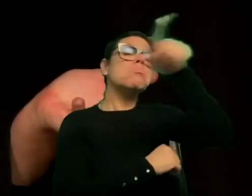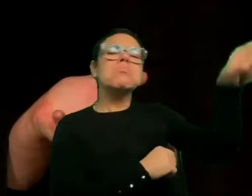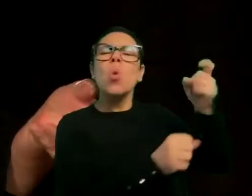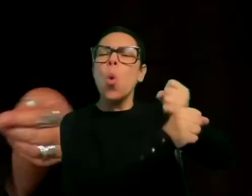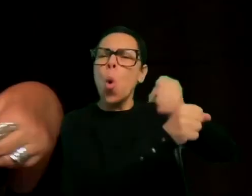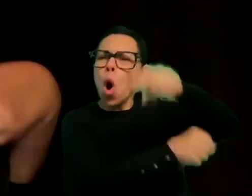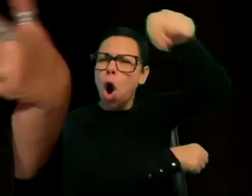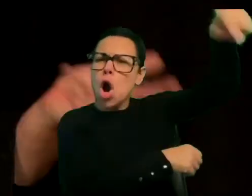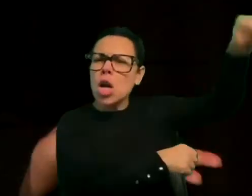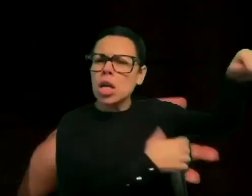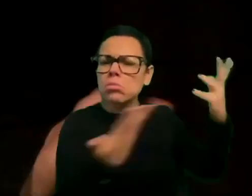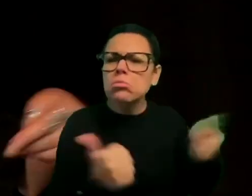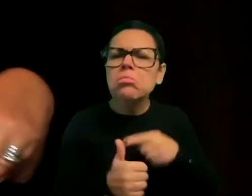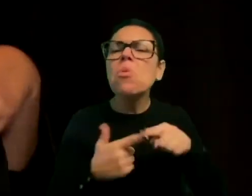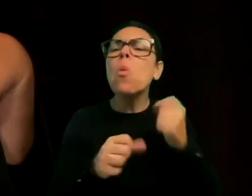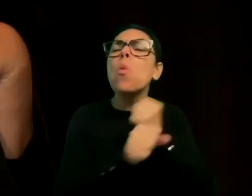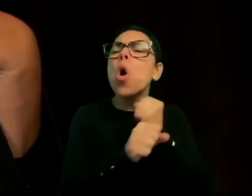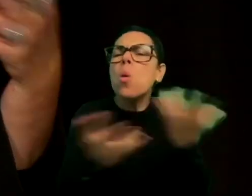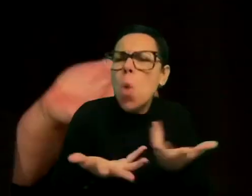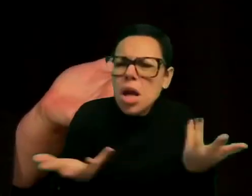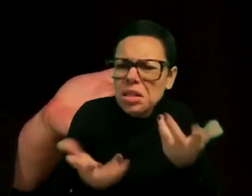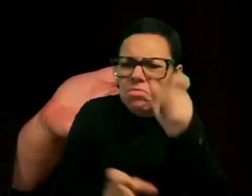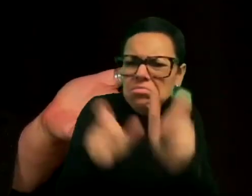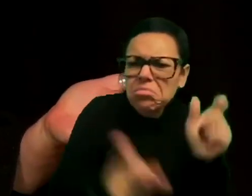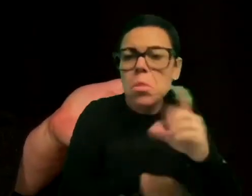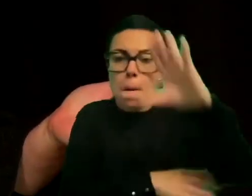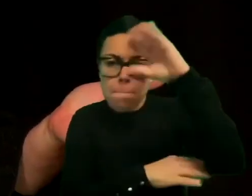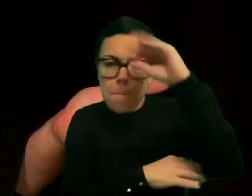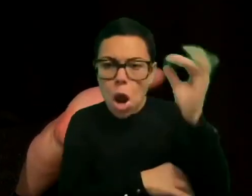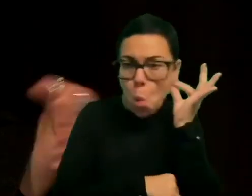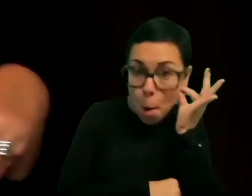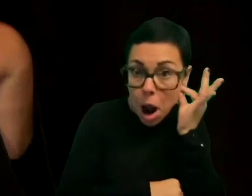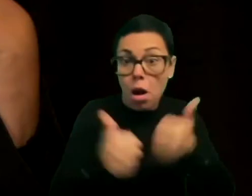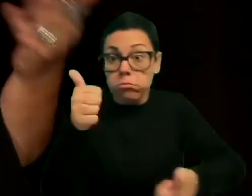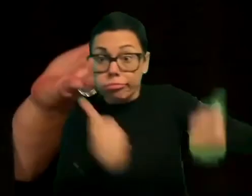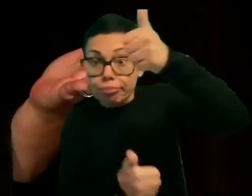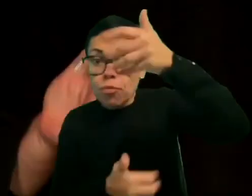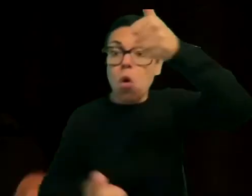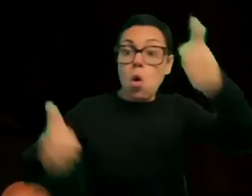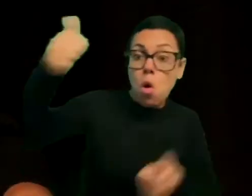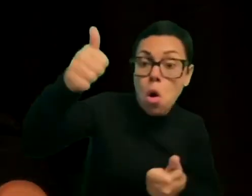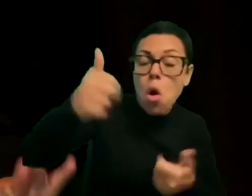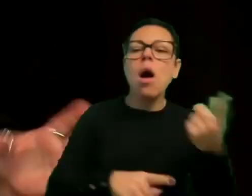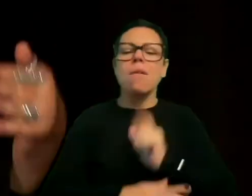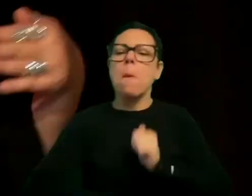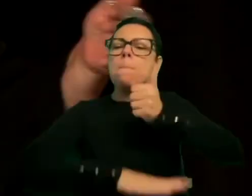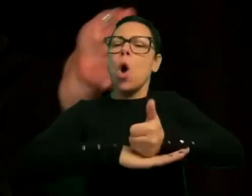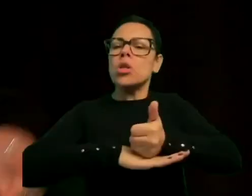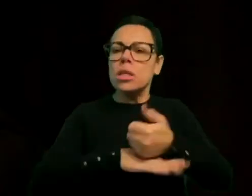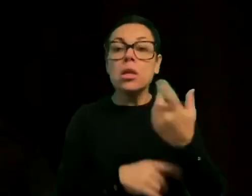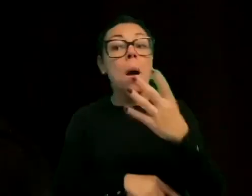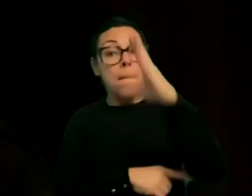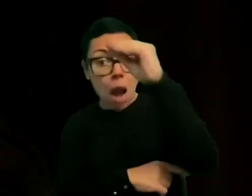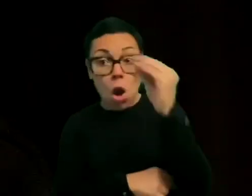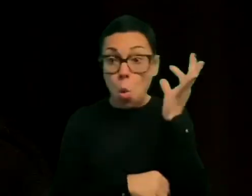the women-led companies that are going to construct them? And then how you're going to use it as well, in what way they'll benefit. And probably if more women,